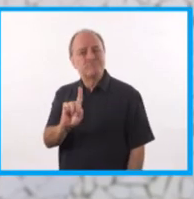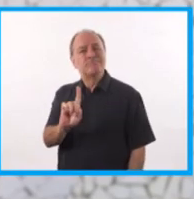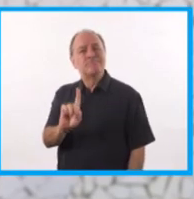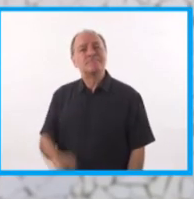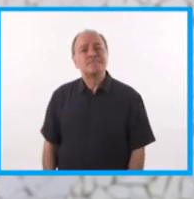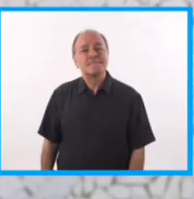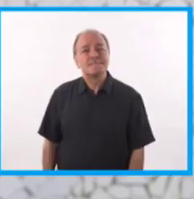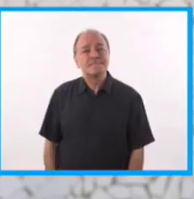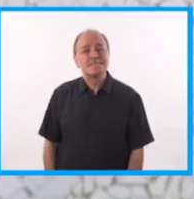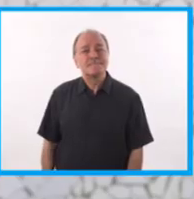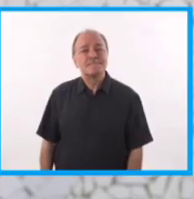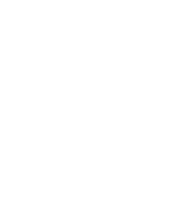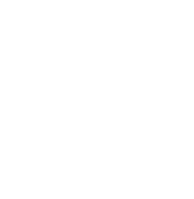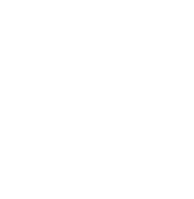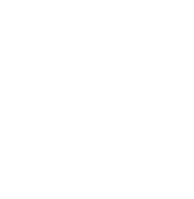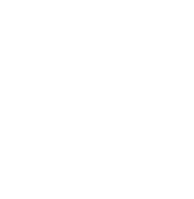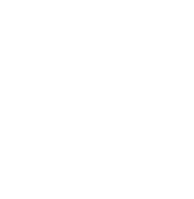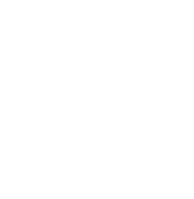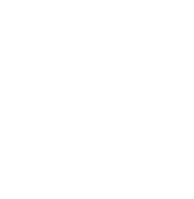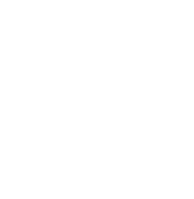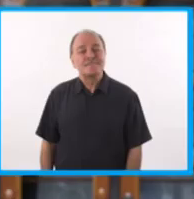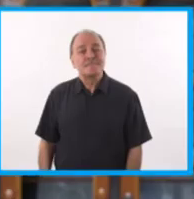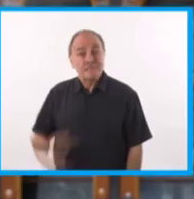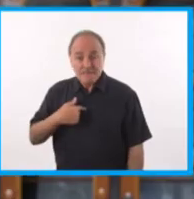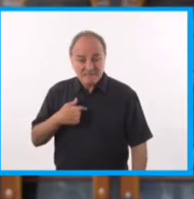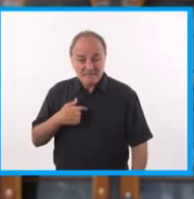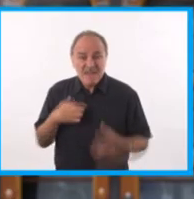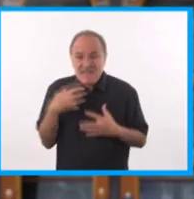my capacity and my autonomy. Principle 7